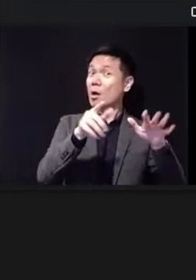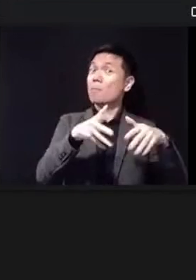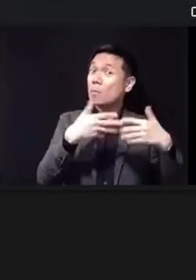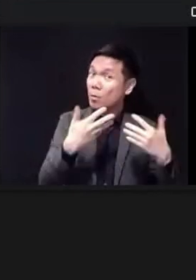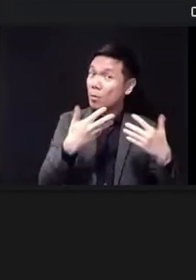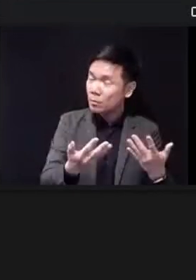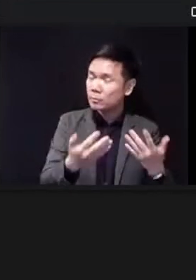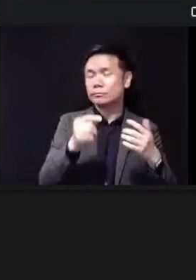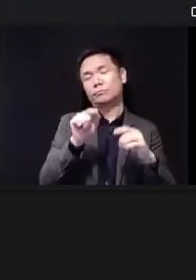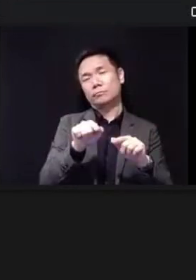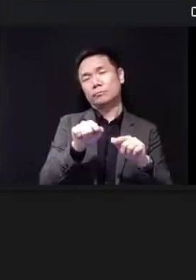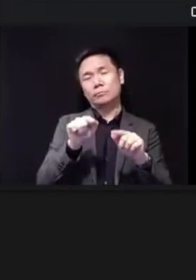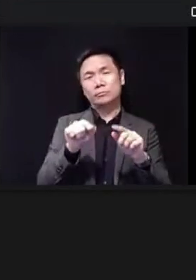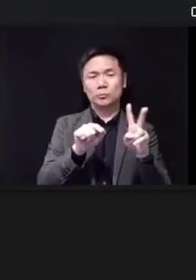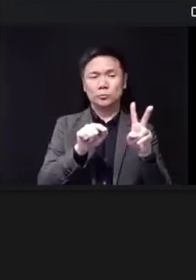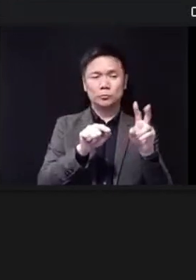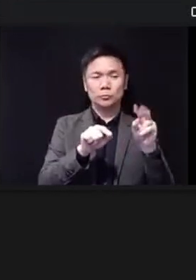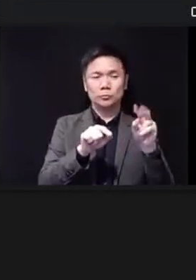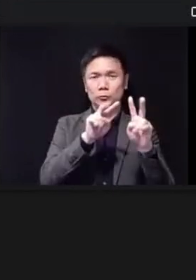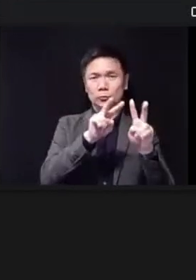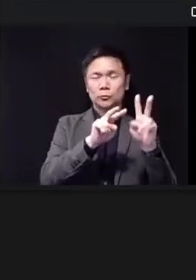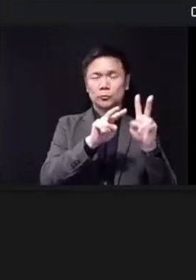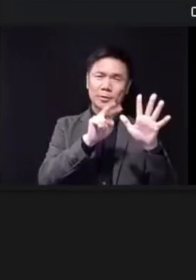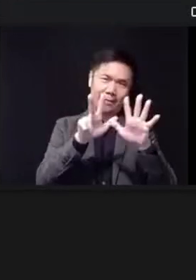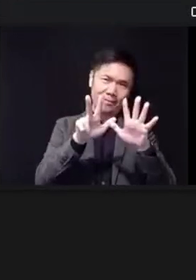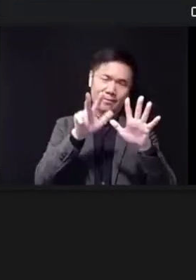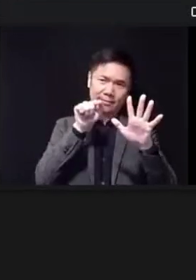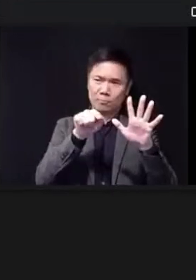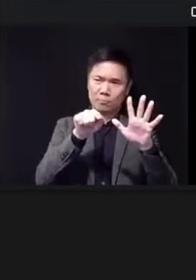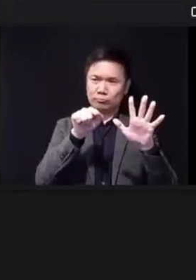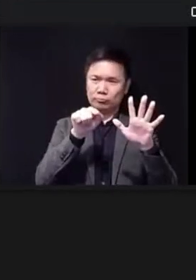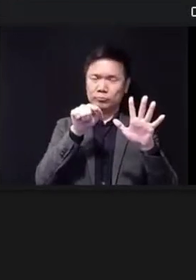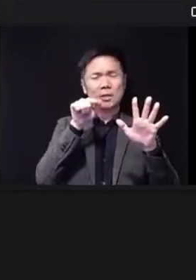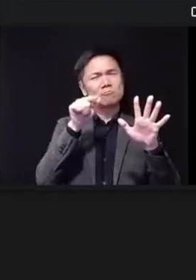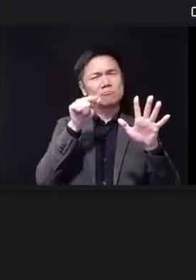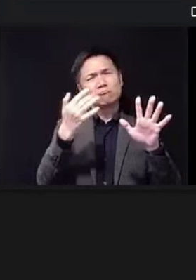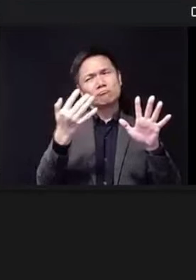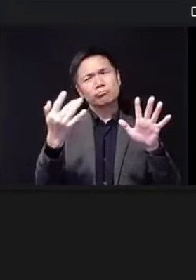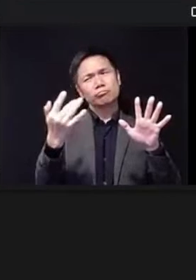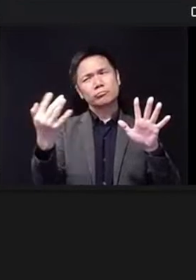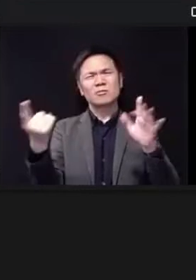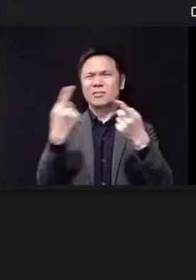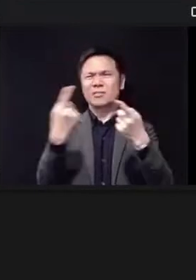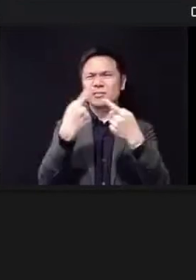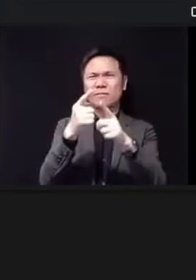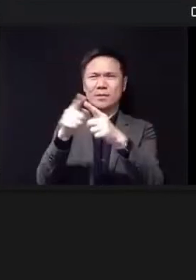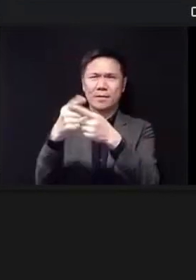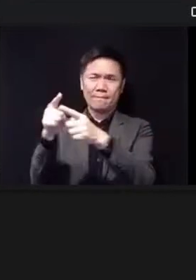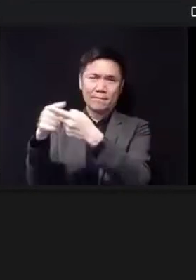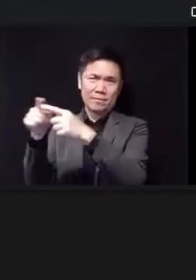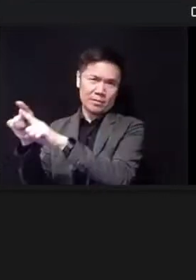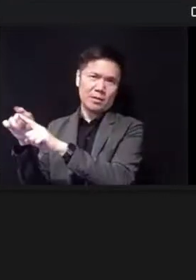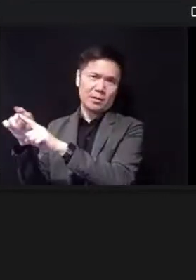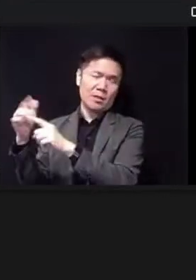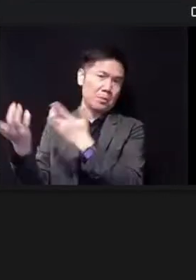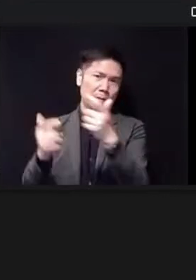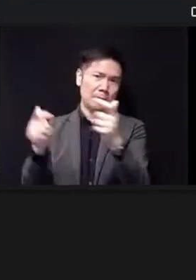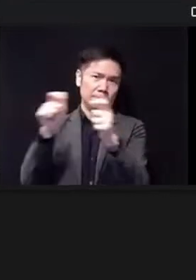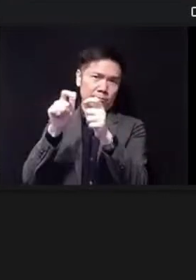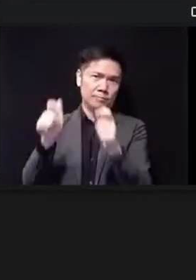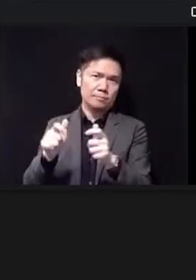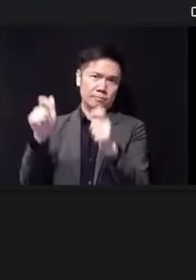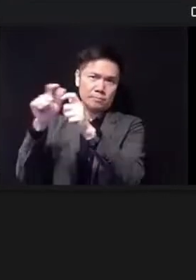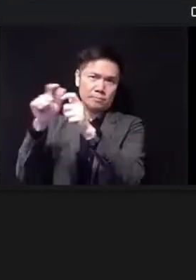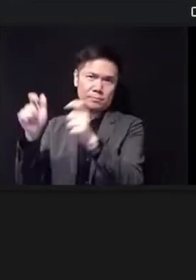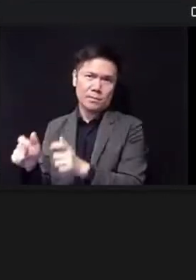this kind of broad proposal that takes into account the different potential documents that may come up, because I do